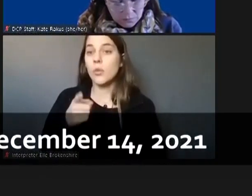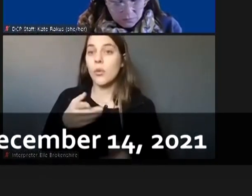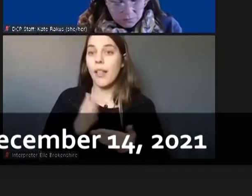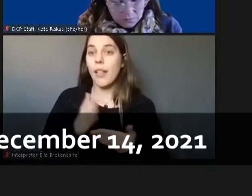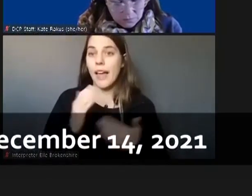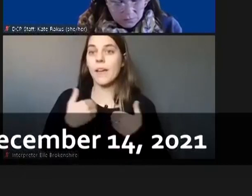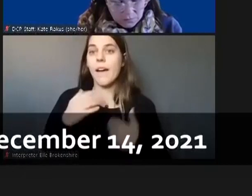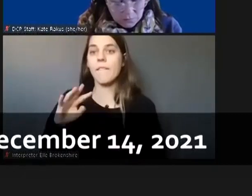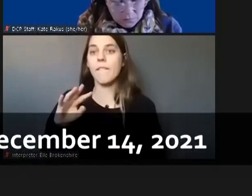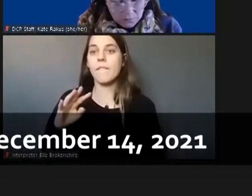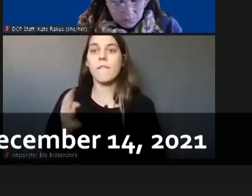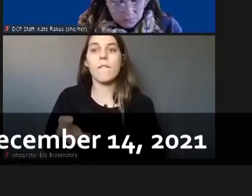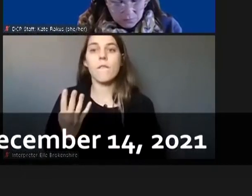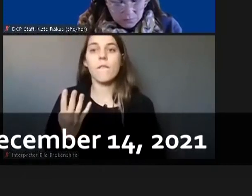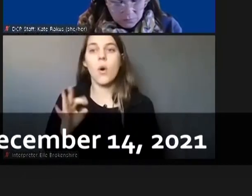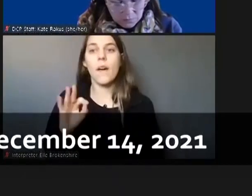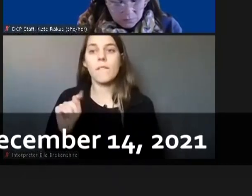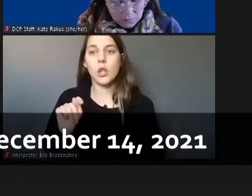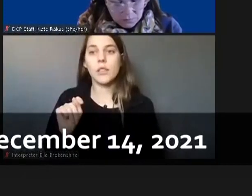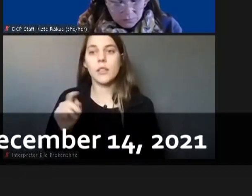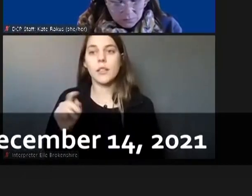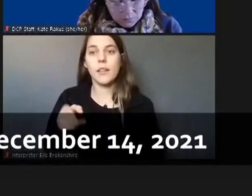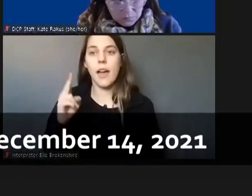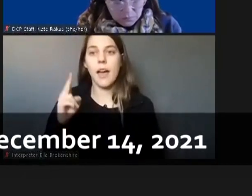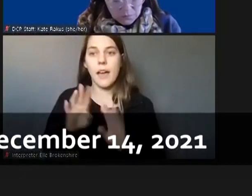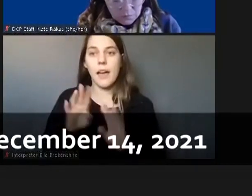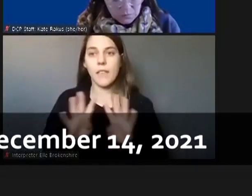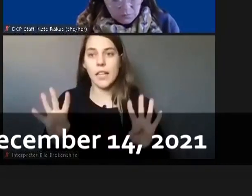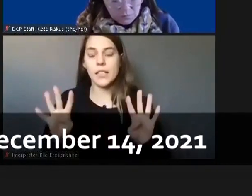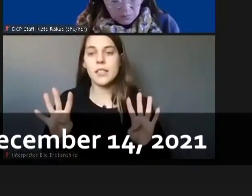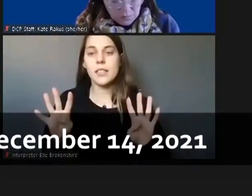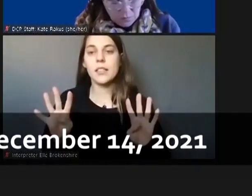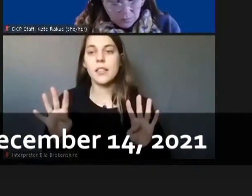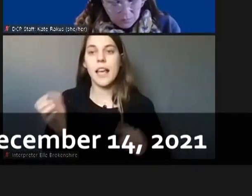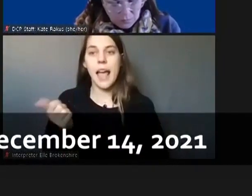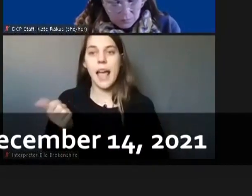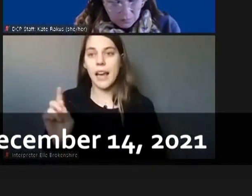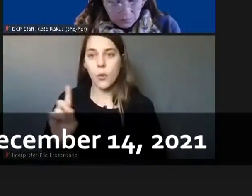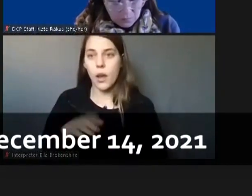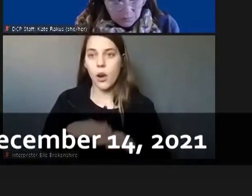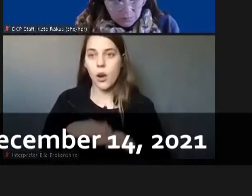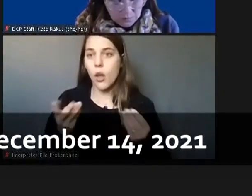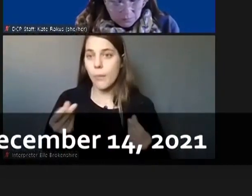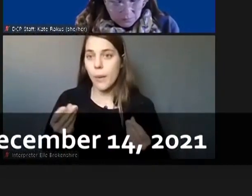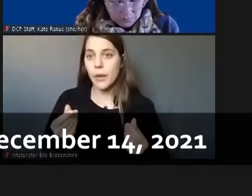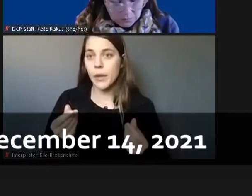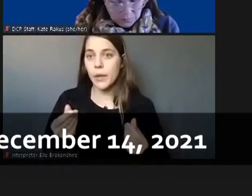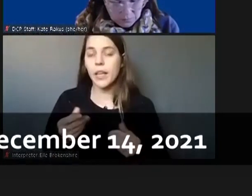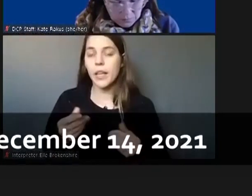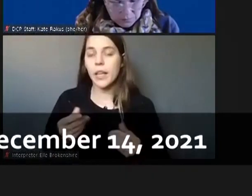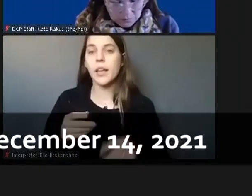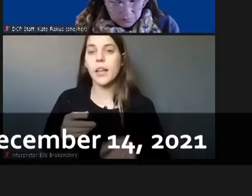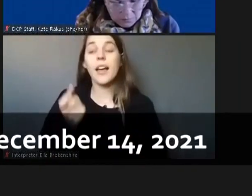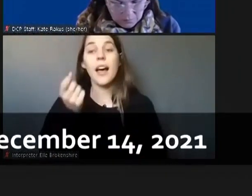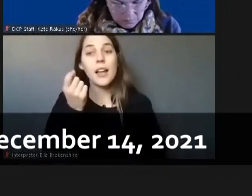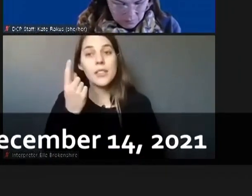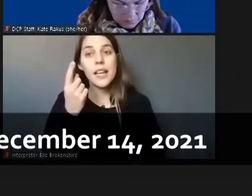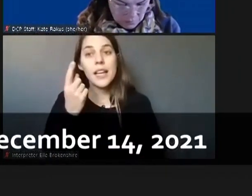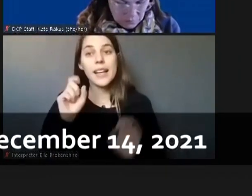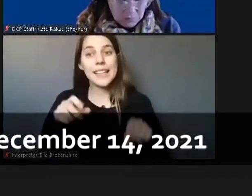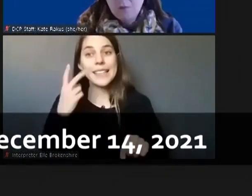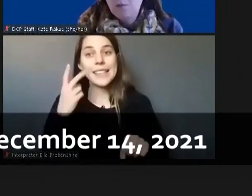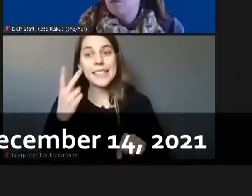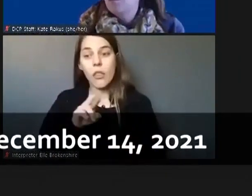4-foot fence up to sort of anywhere on your property. But as you can see on the right-hand